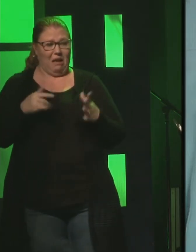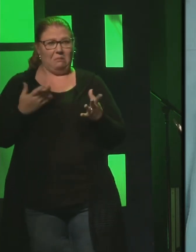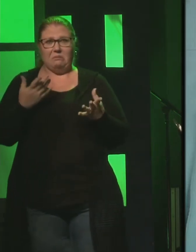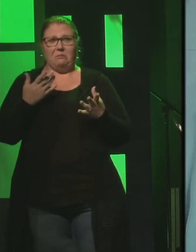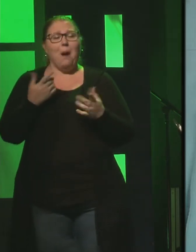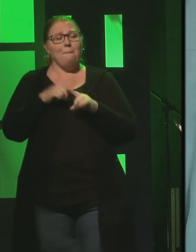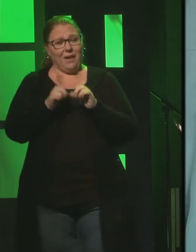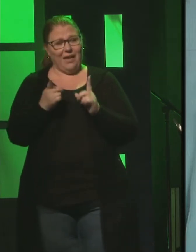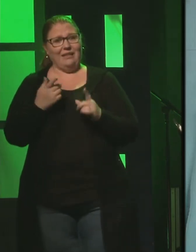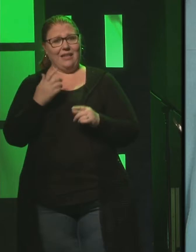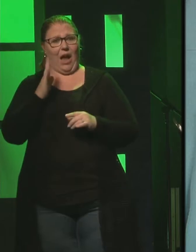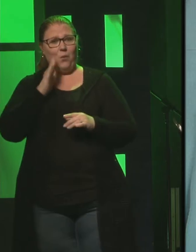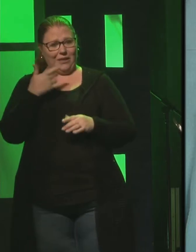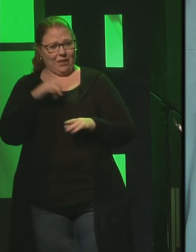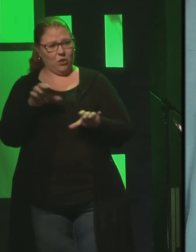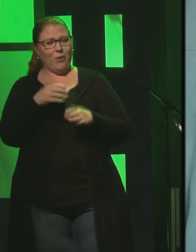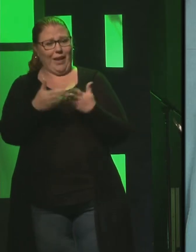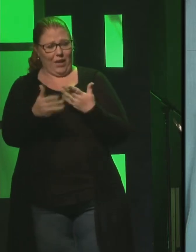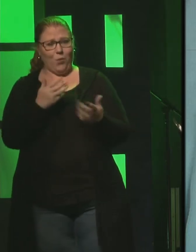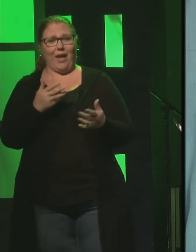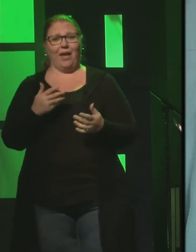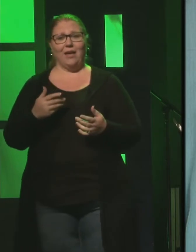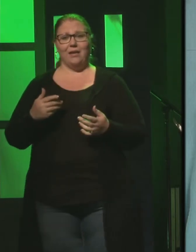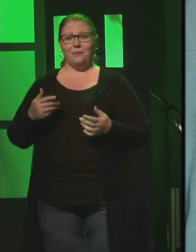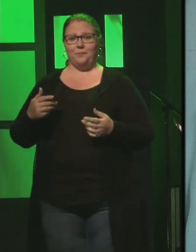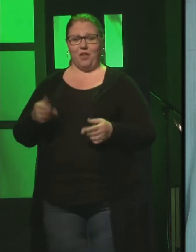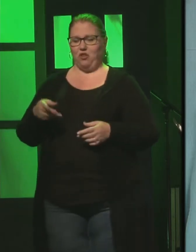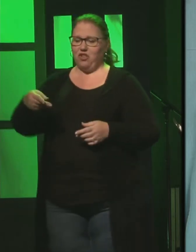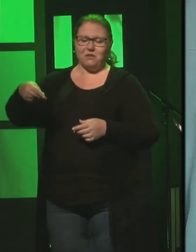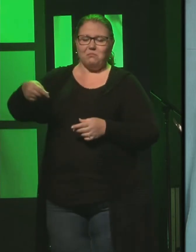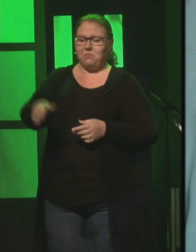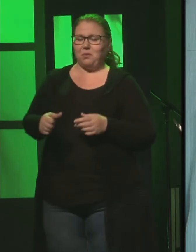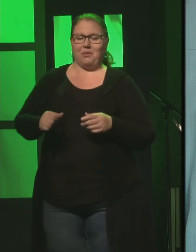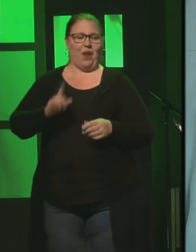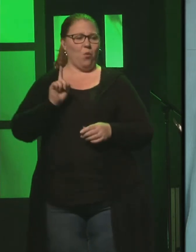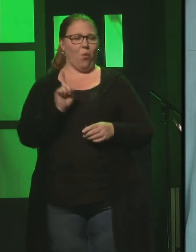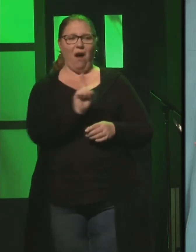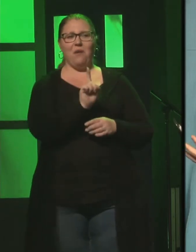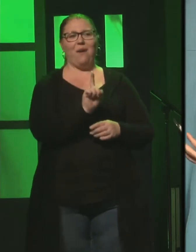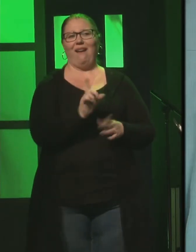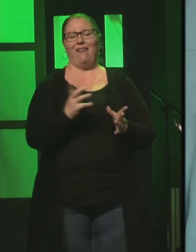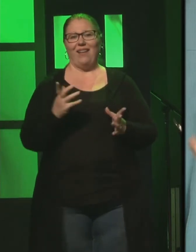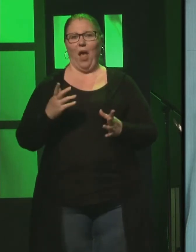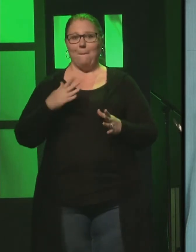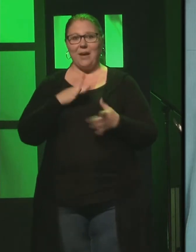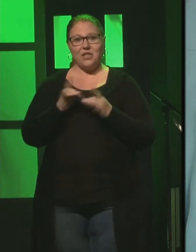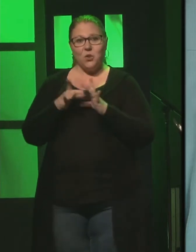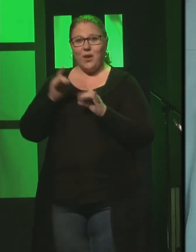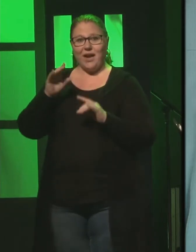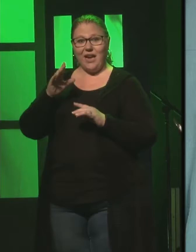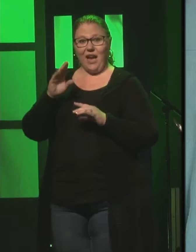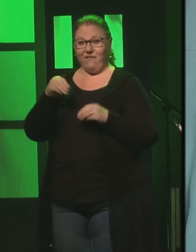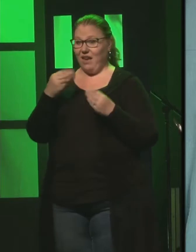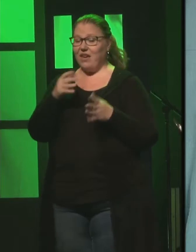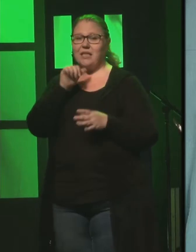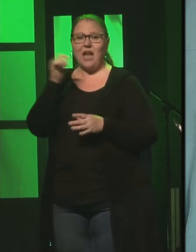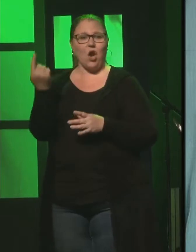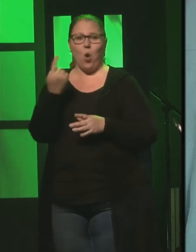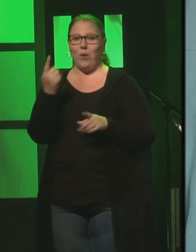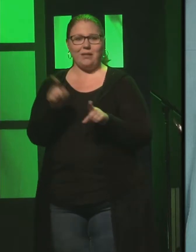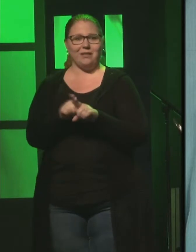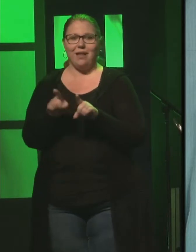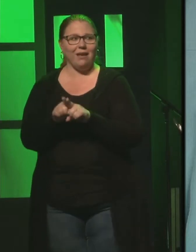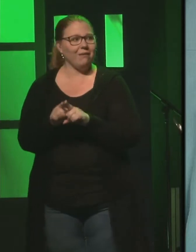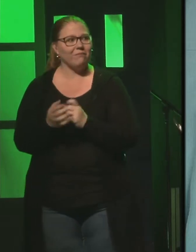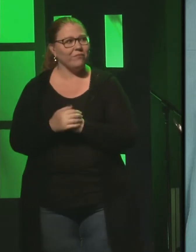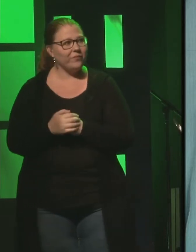it anyway. And you can get out of there and you just walk away. I love it. But my story of giving has not always been that way. So here's a